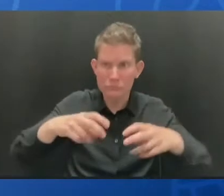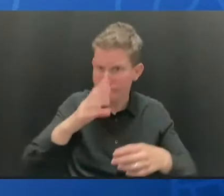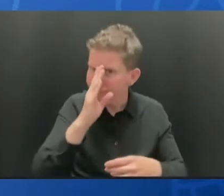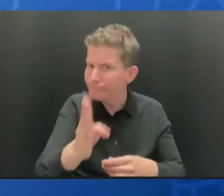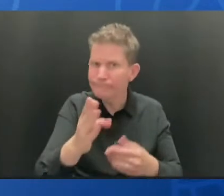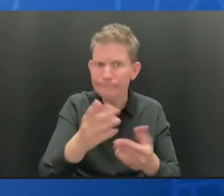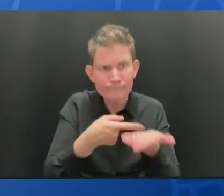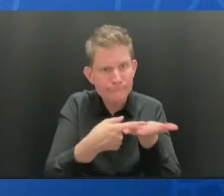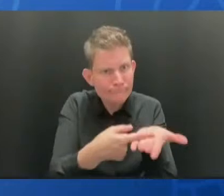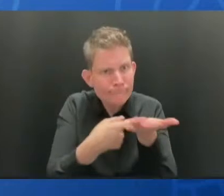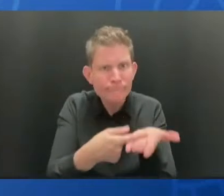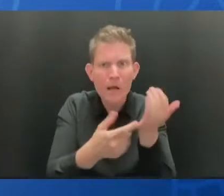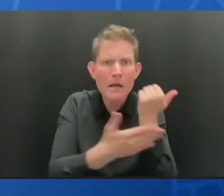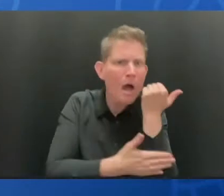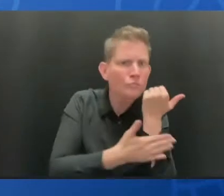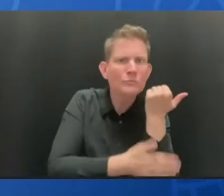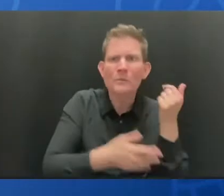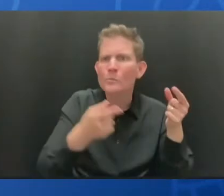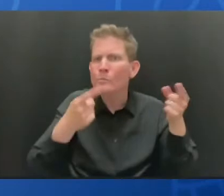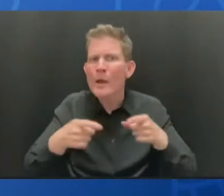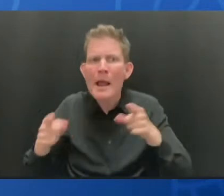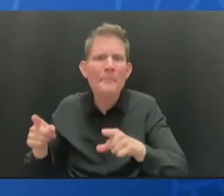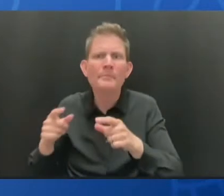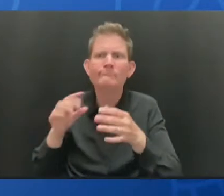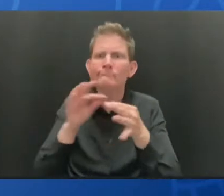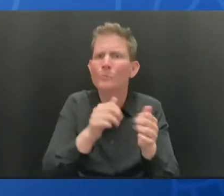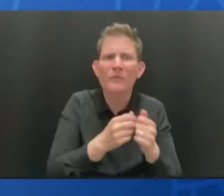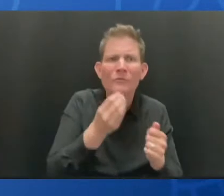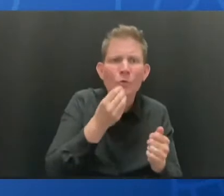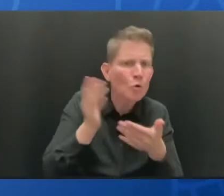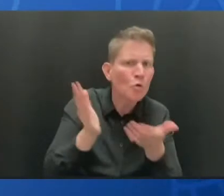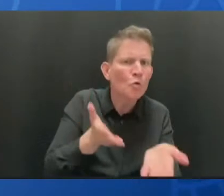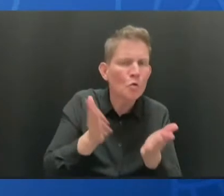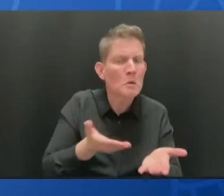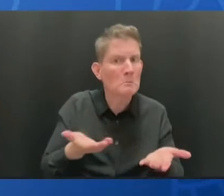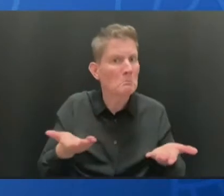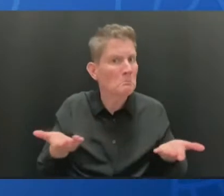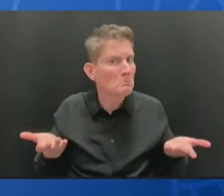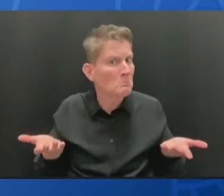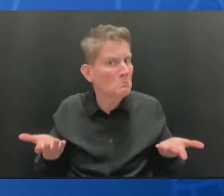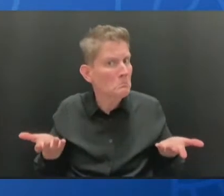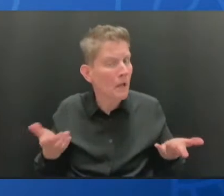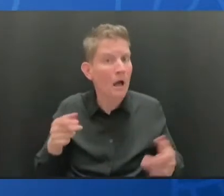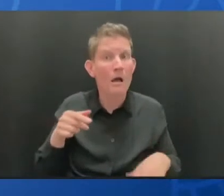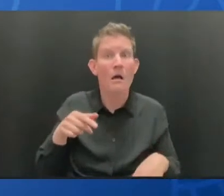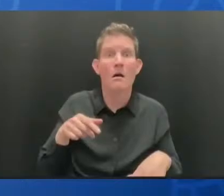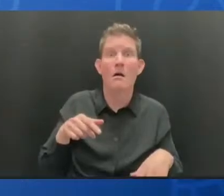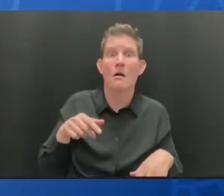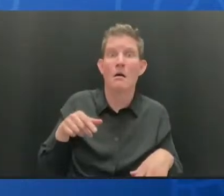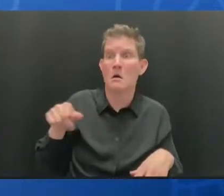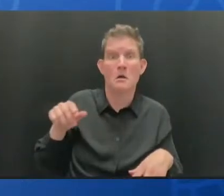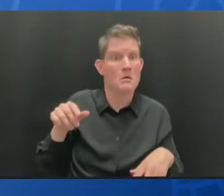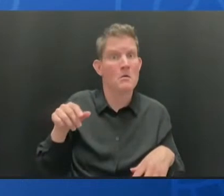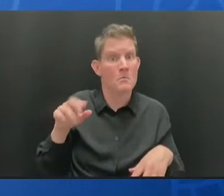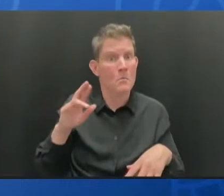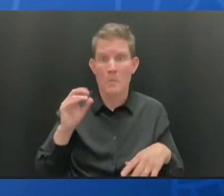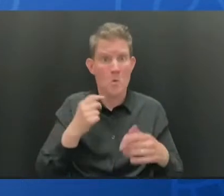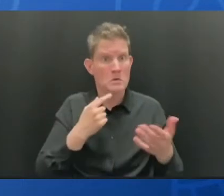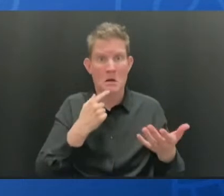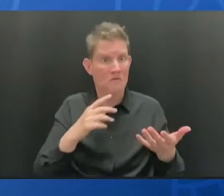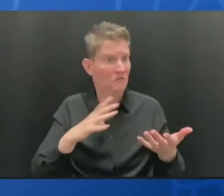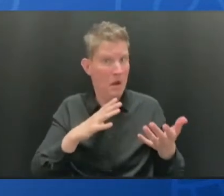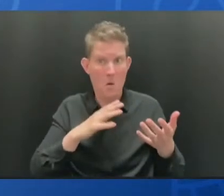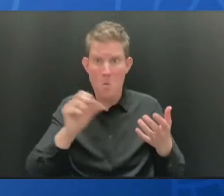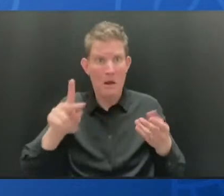the food deliveries, and that no one had even told them about this foundation or given them.